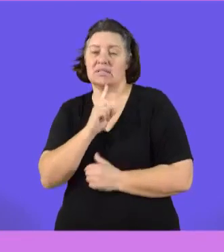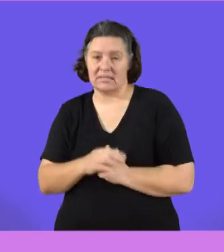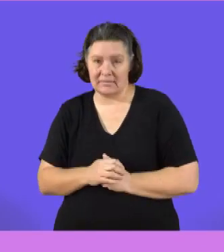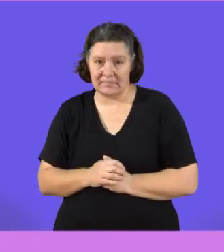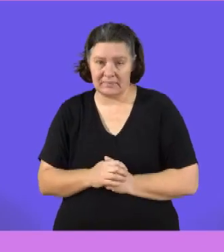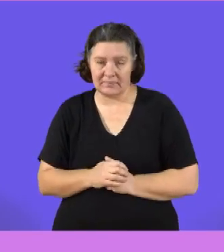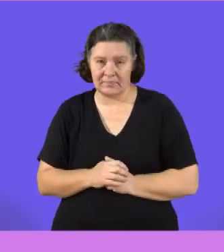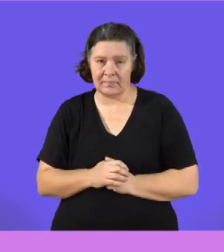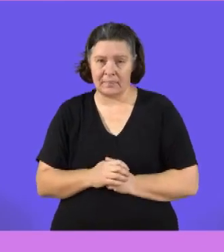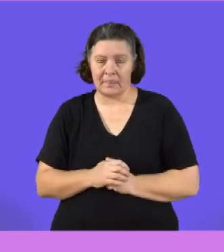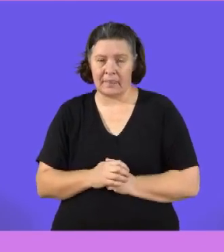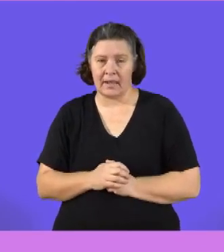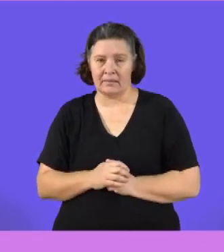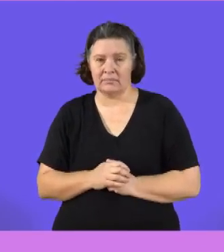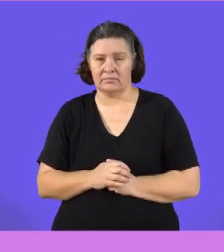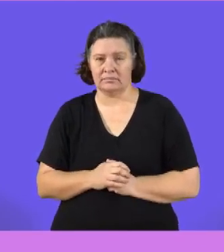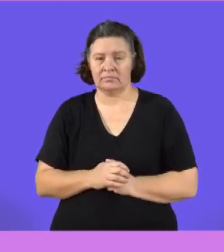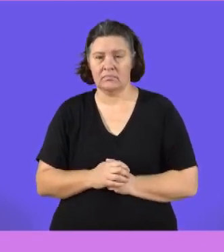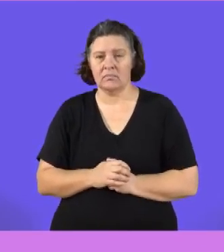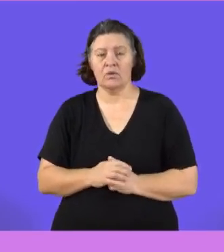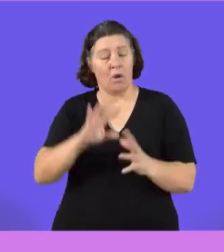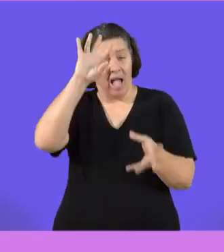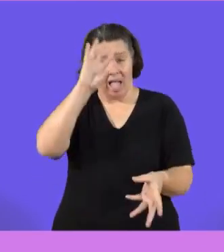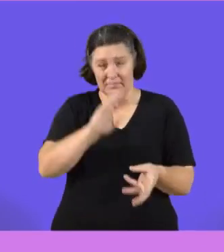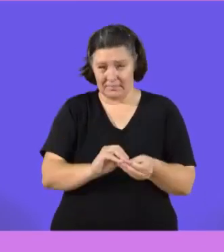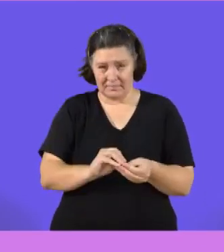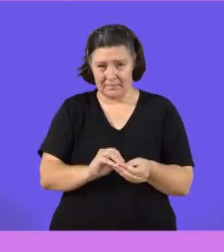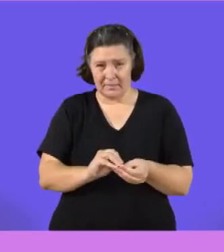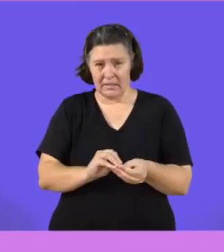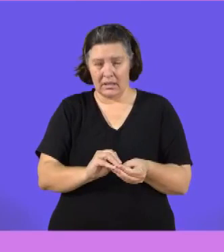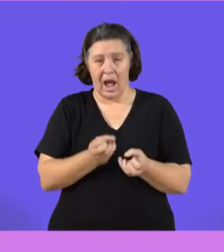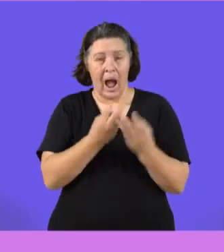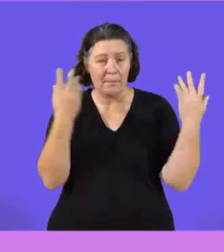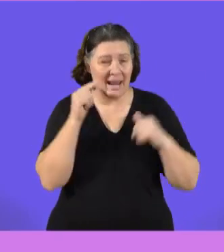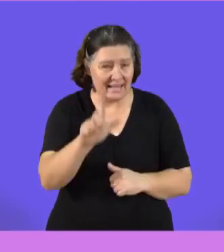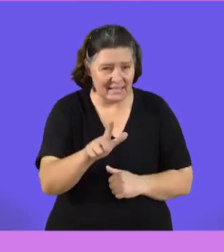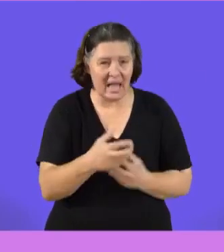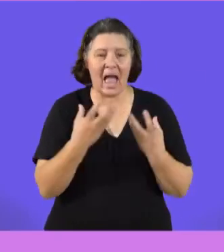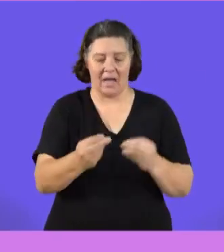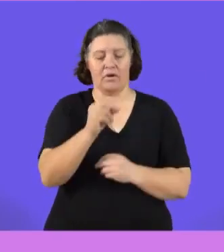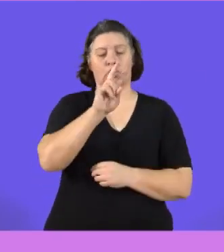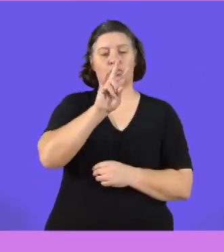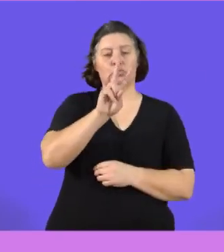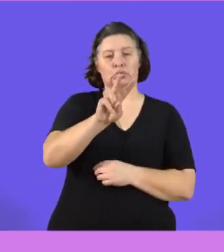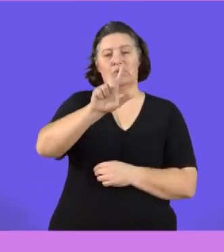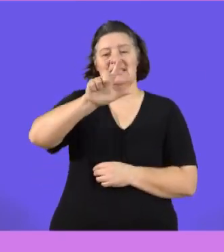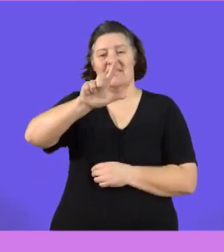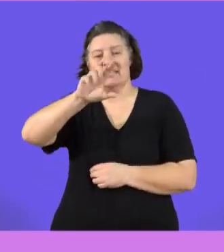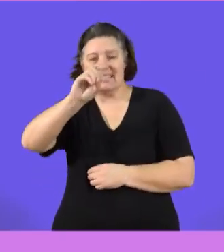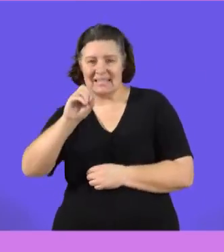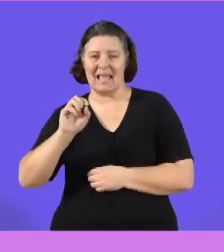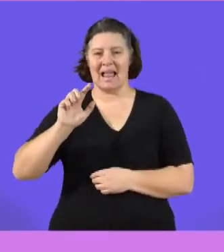1,000. Multiply by 1,000. So all, in total, I'll have